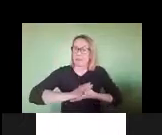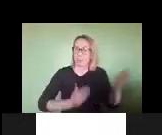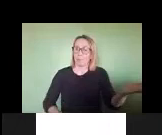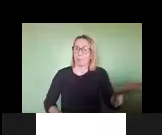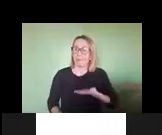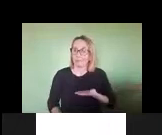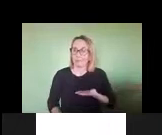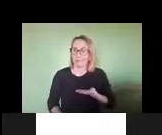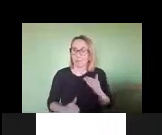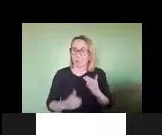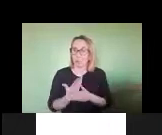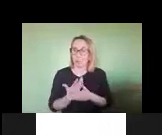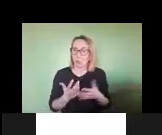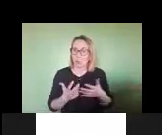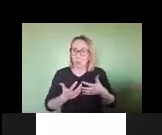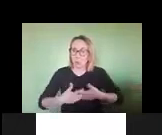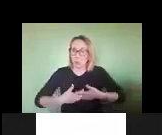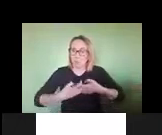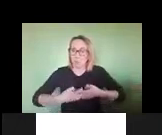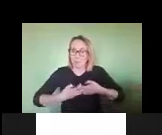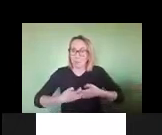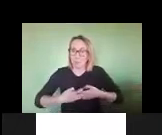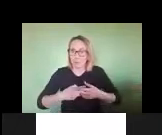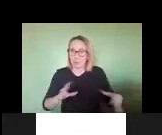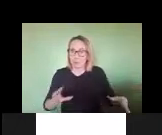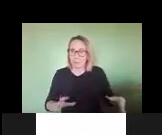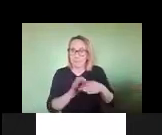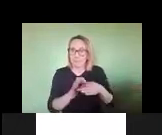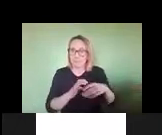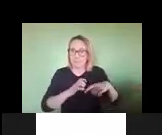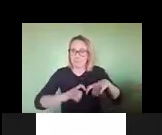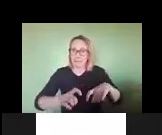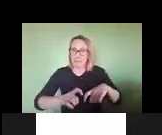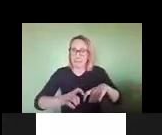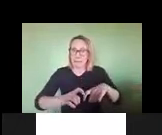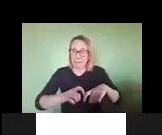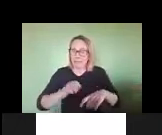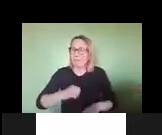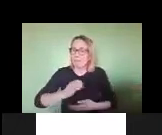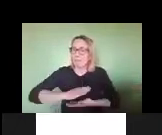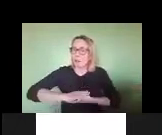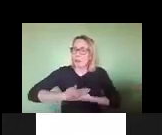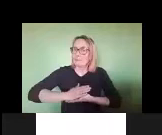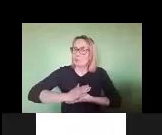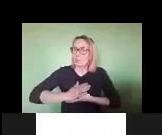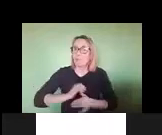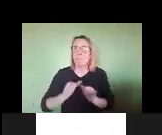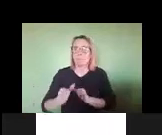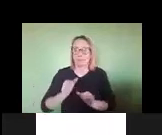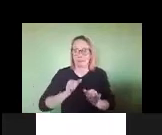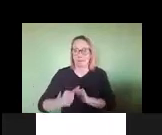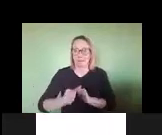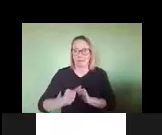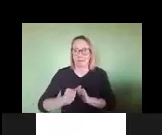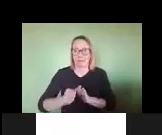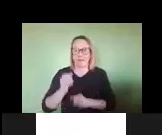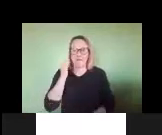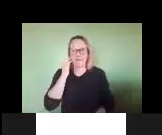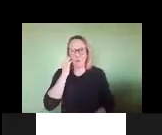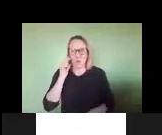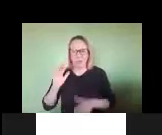new digital equipment to help you stay connected. The laptop is better than the